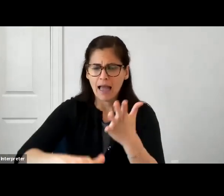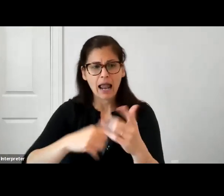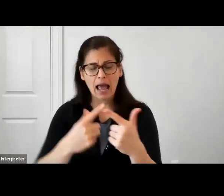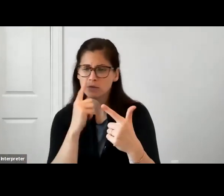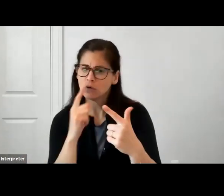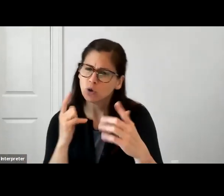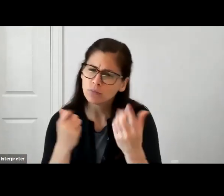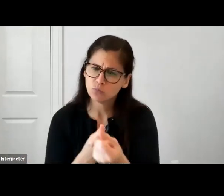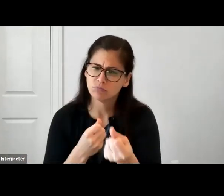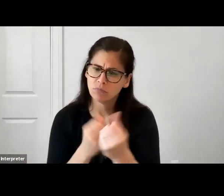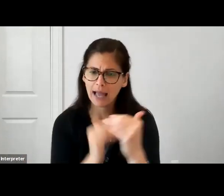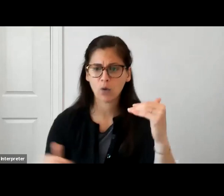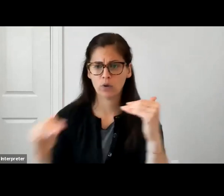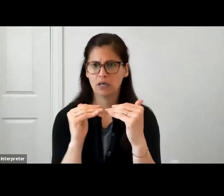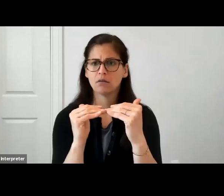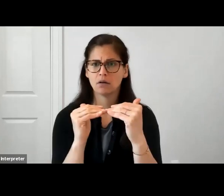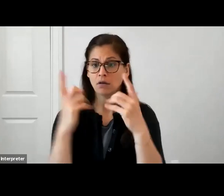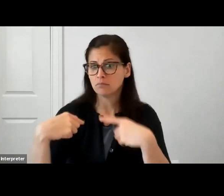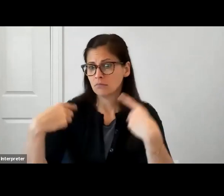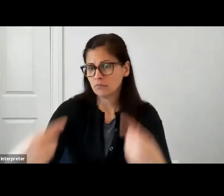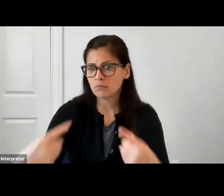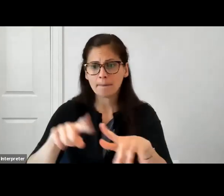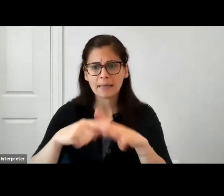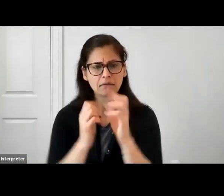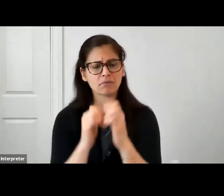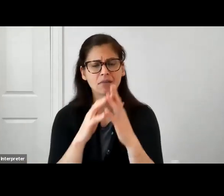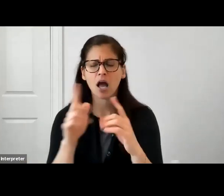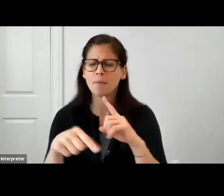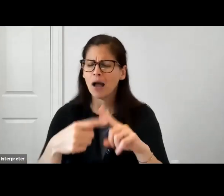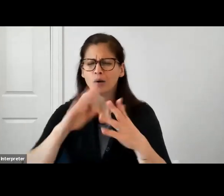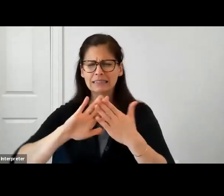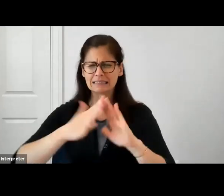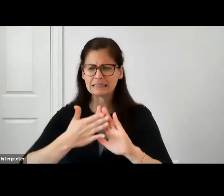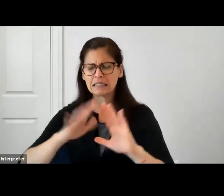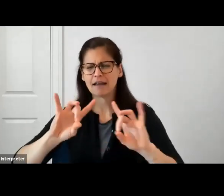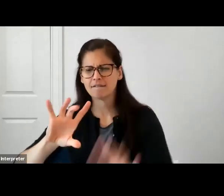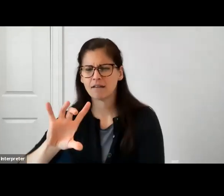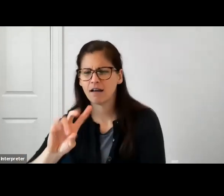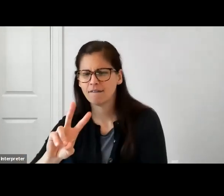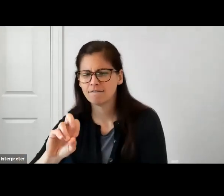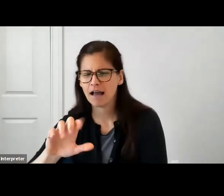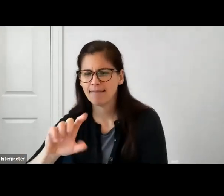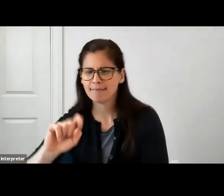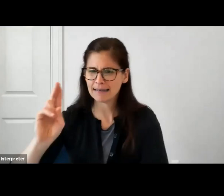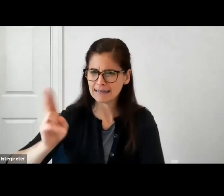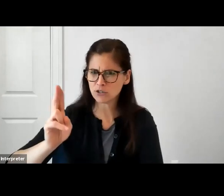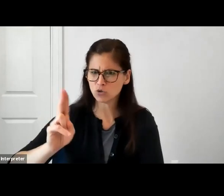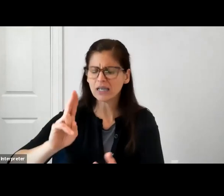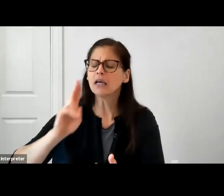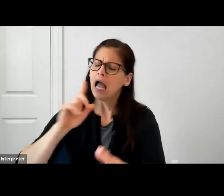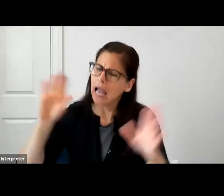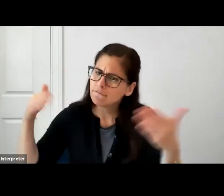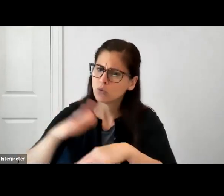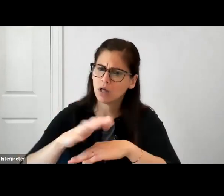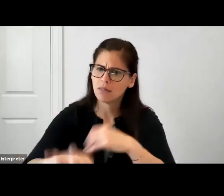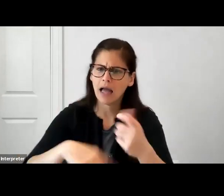our focus has been transforming our city's violent history around race using art to challenge audiences to reflect on the injustices